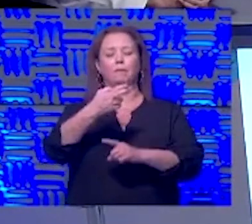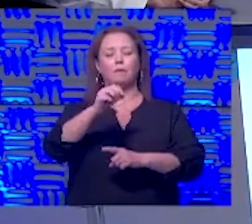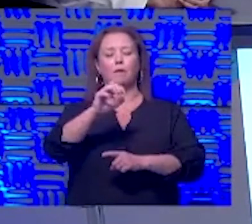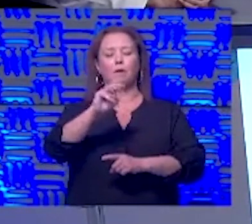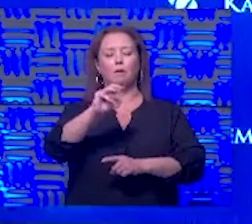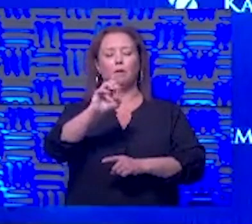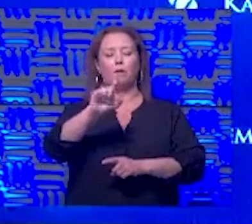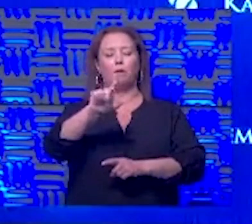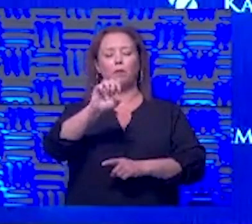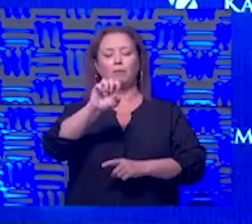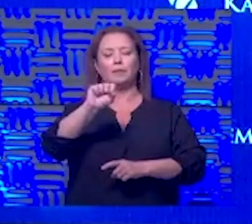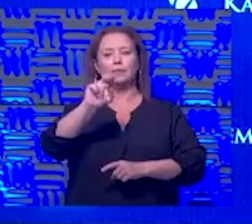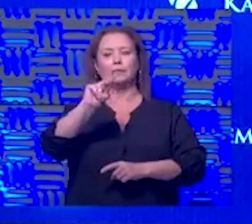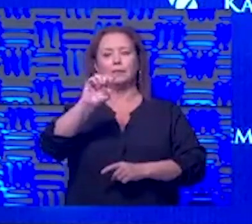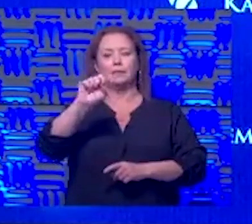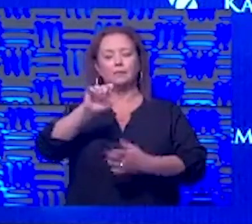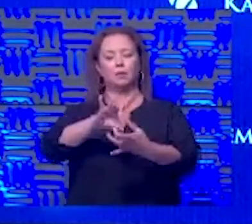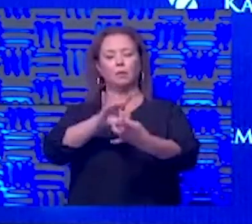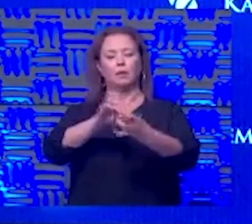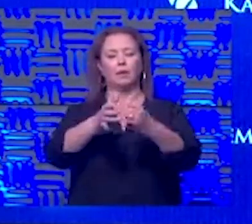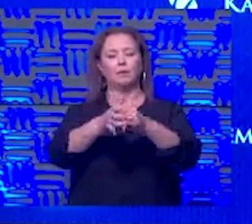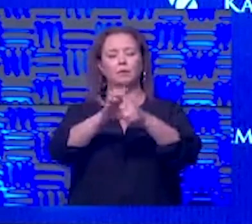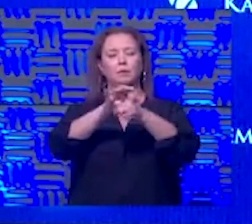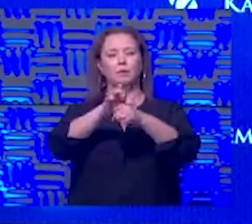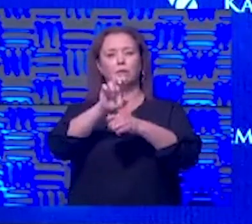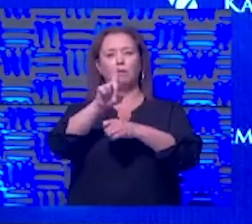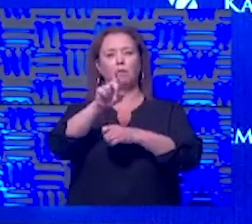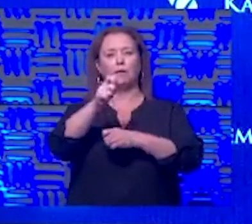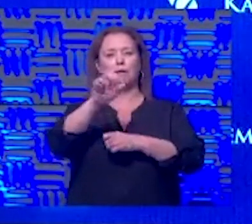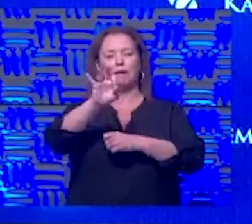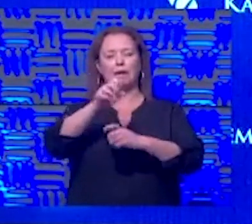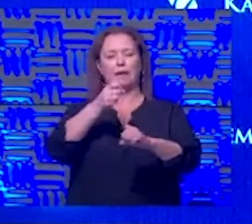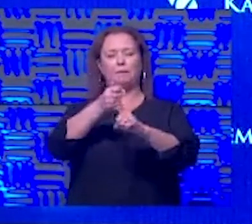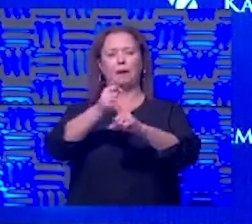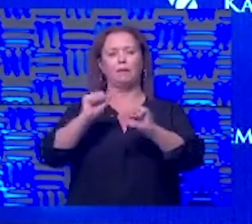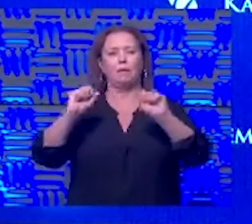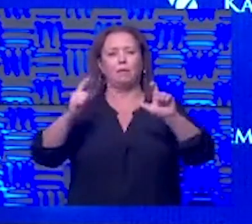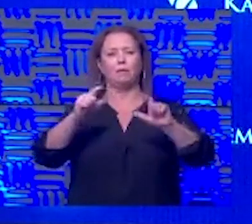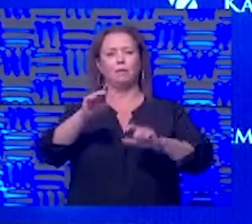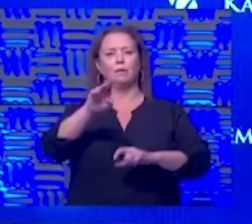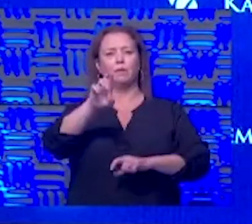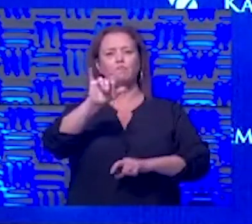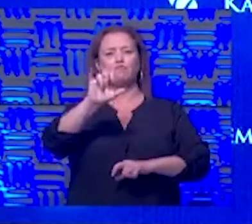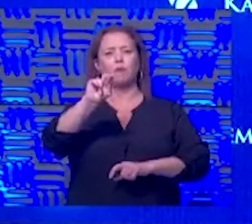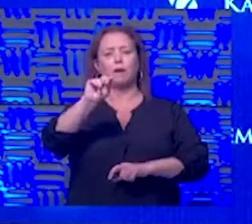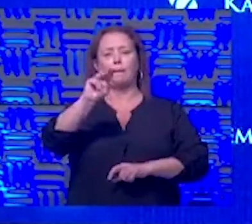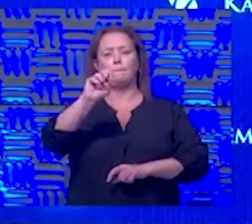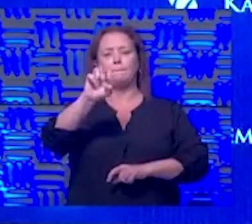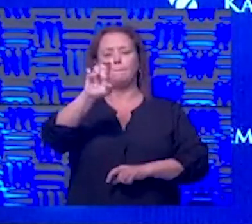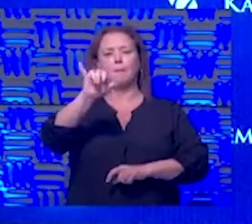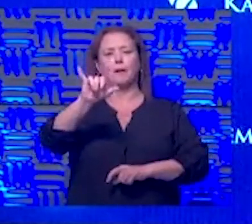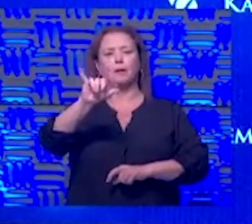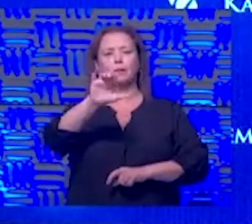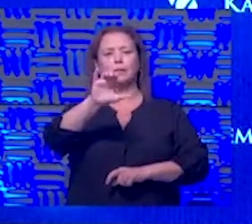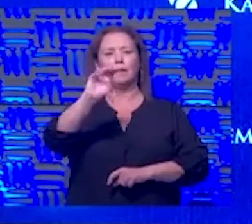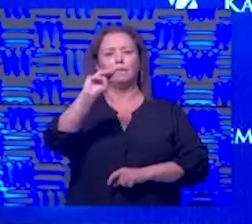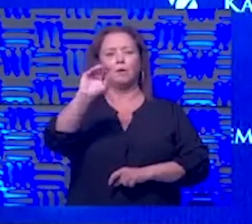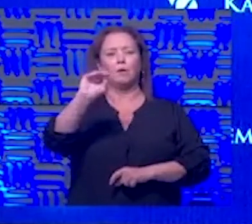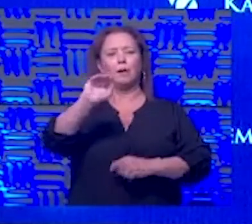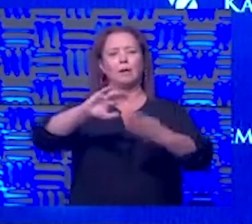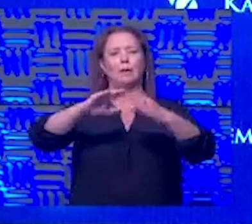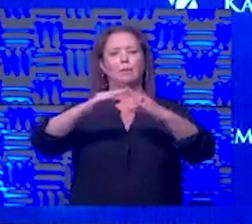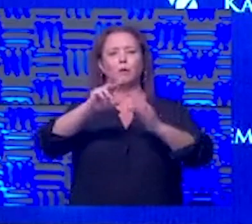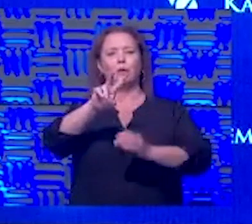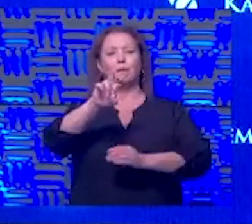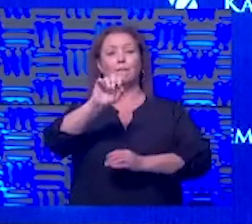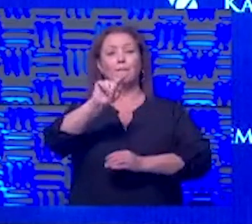homelessness with regard to COVID-19 and how that can end up impacting all of us. Brian Meyer, who's the founder and chief executive officer of the Community